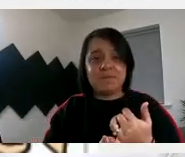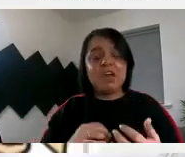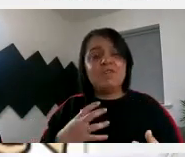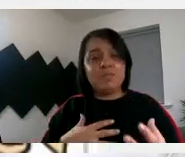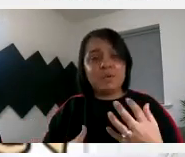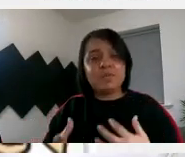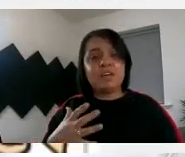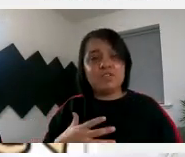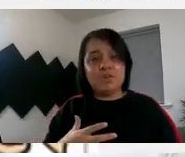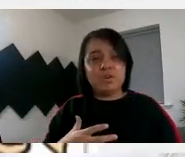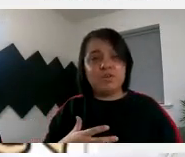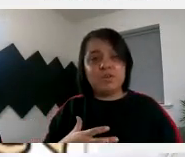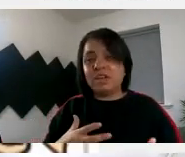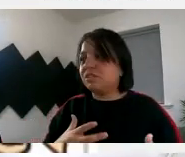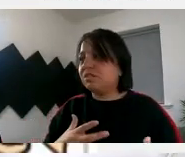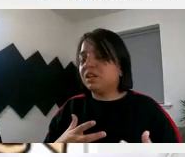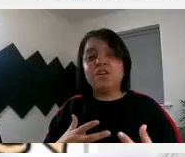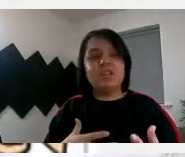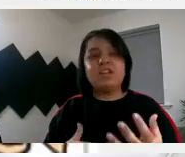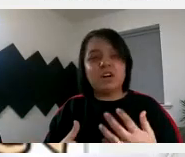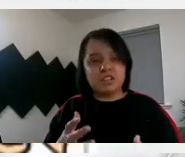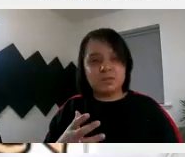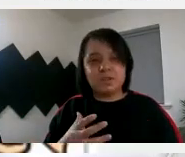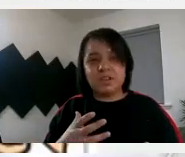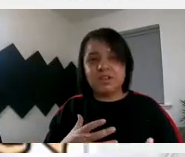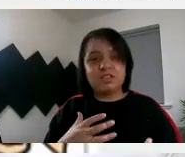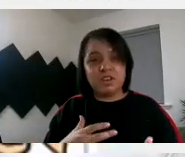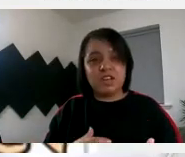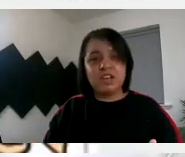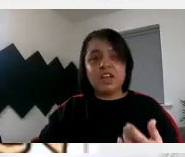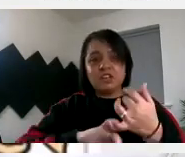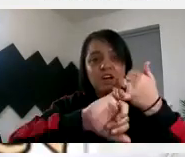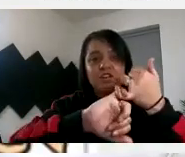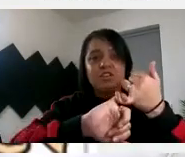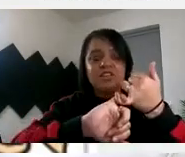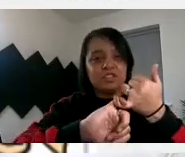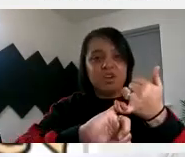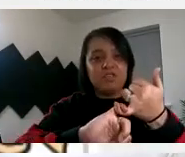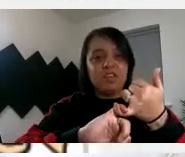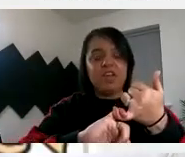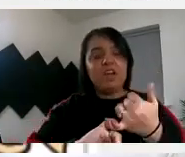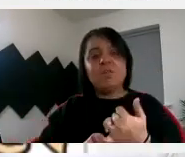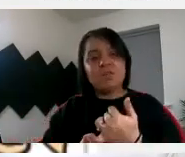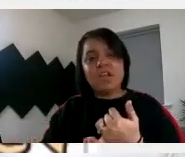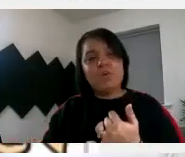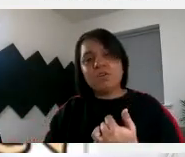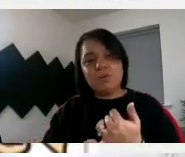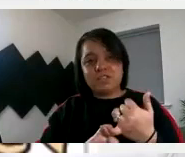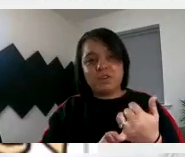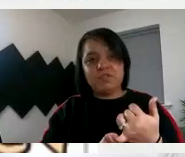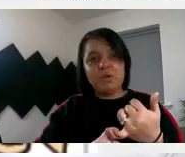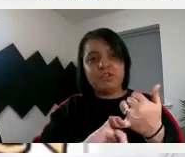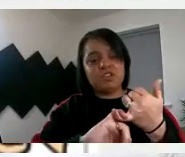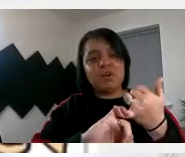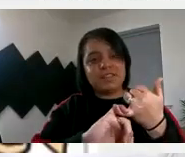name for people that don't know who, like, that know that you can't like sign it. So I can use this as Sophie, but they won't know it's